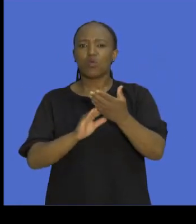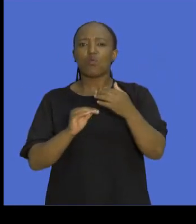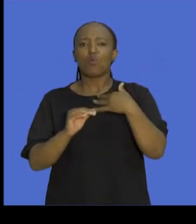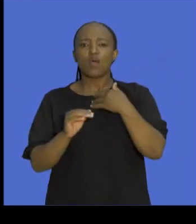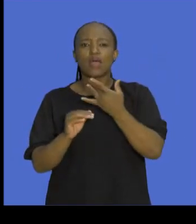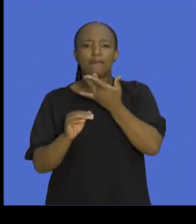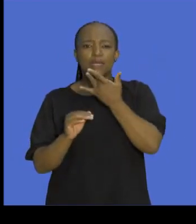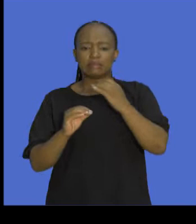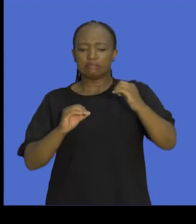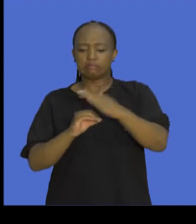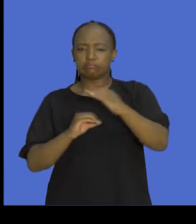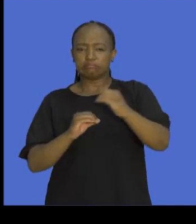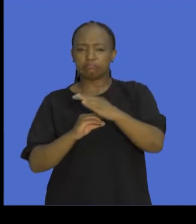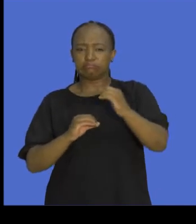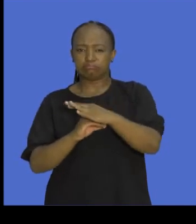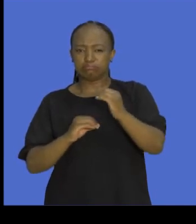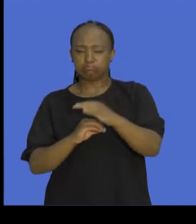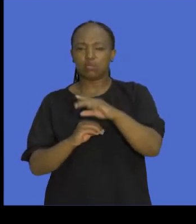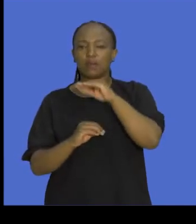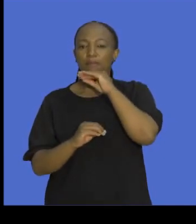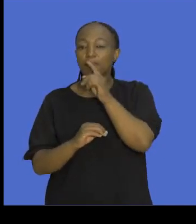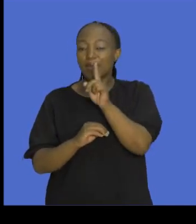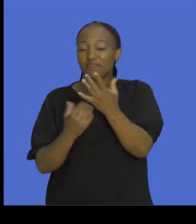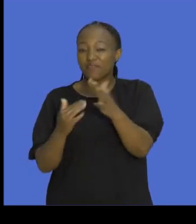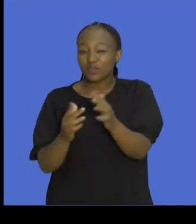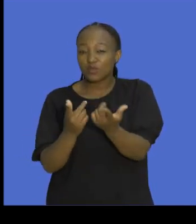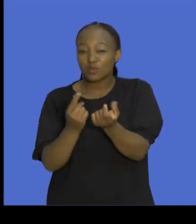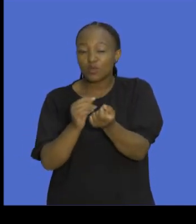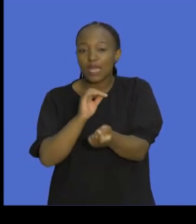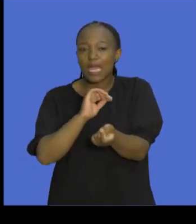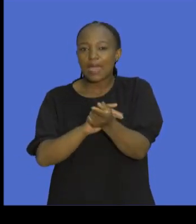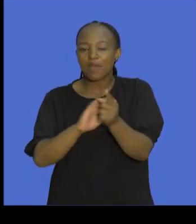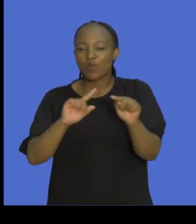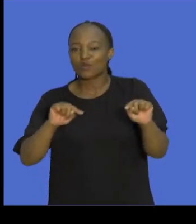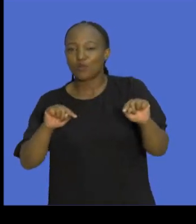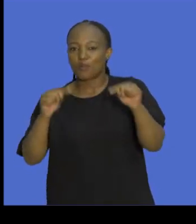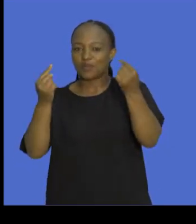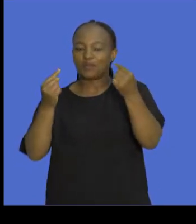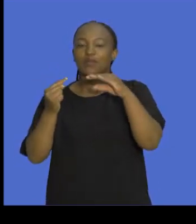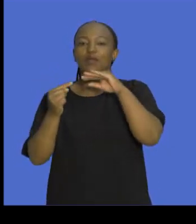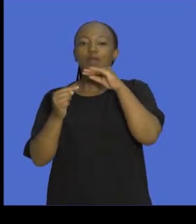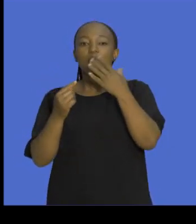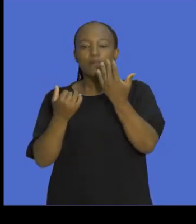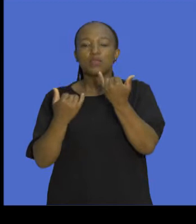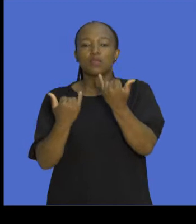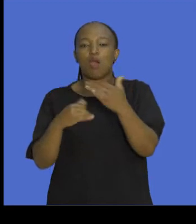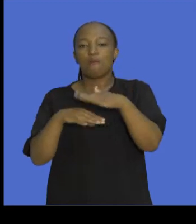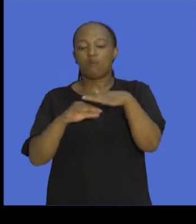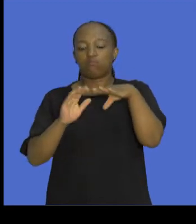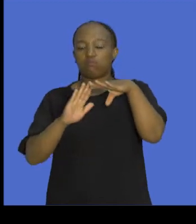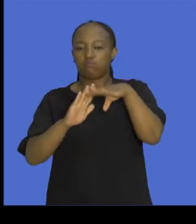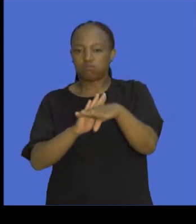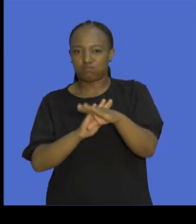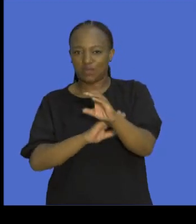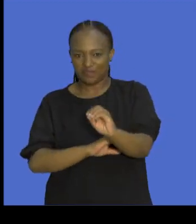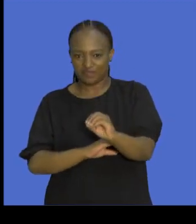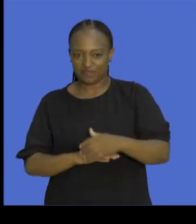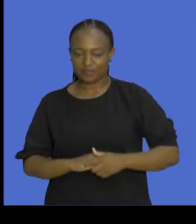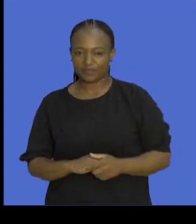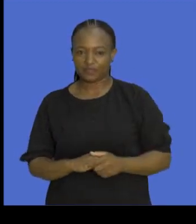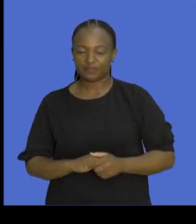of charge that passes through a point, which is the current. But what has that done to the opposition, it means the opposition has become